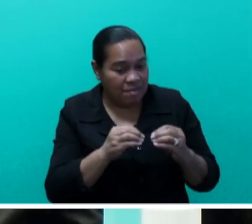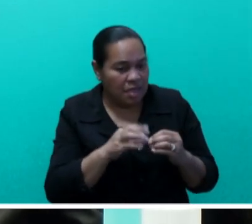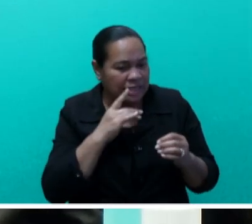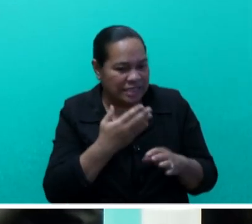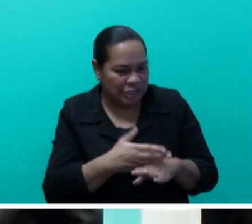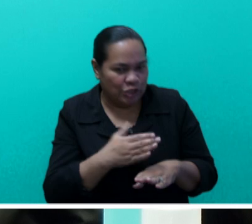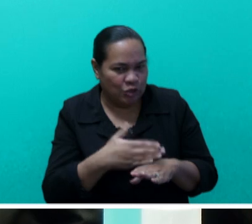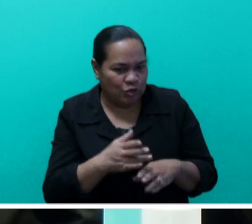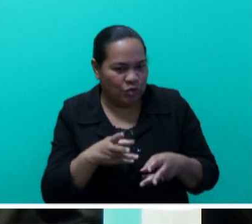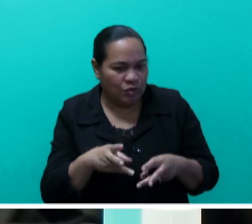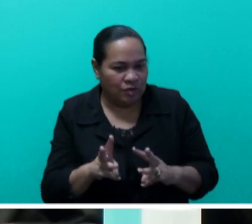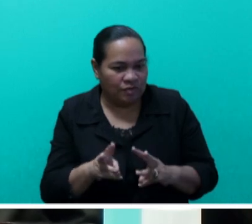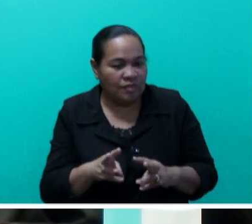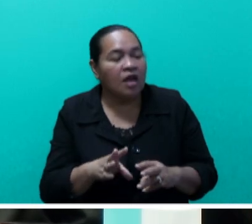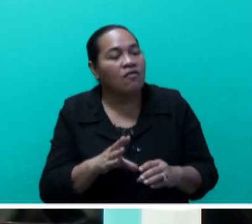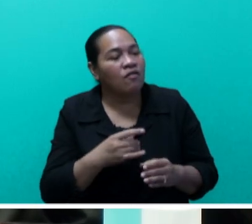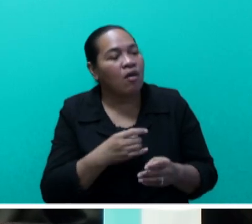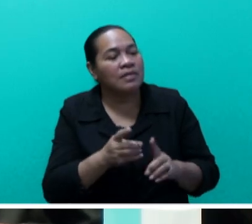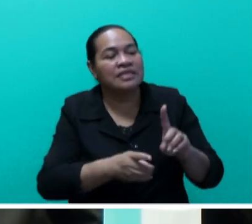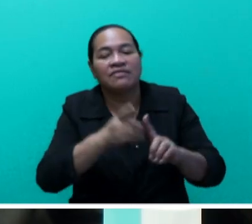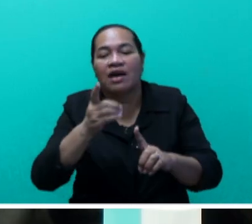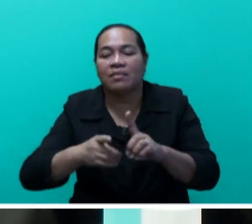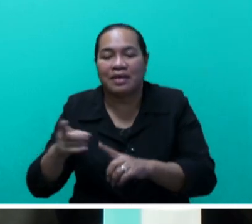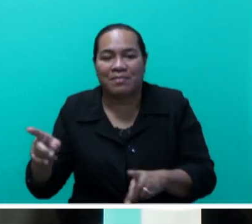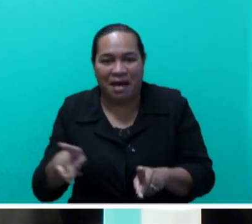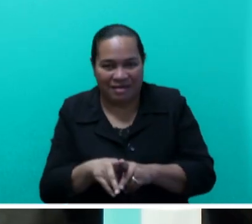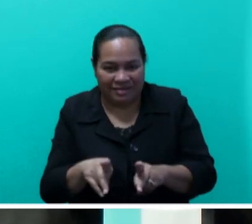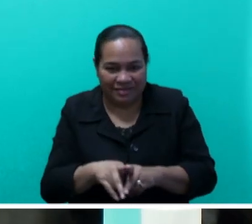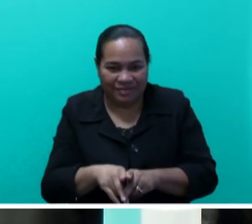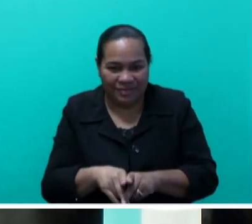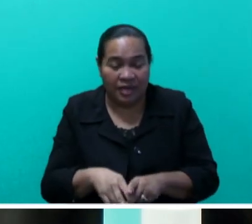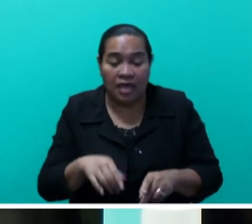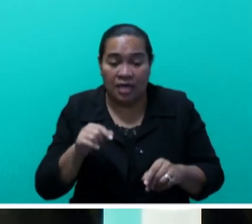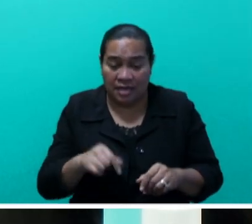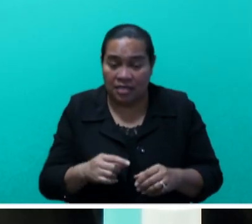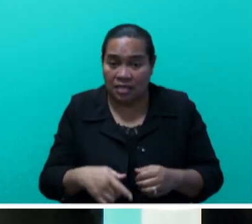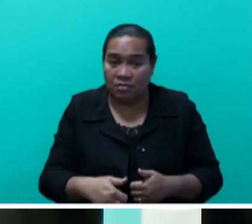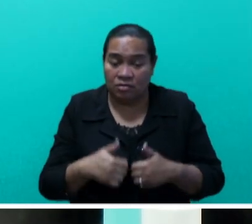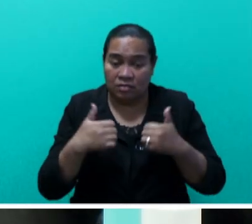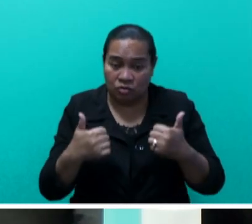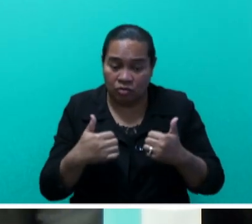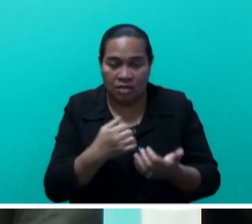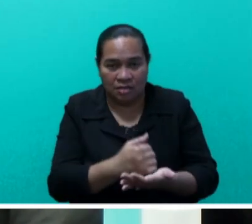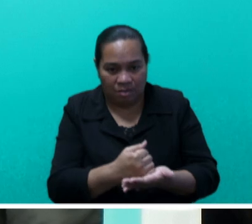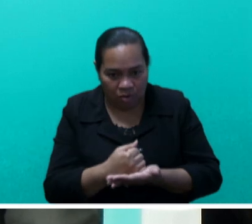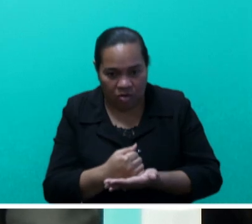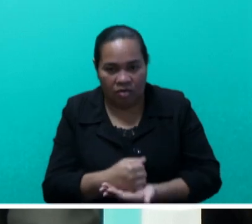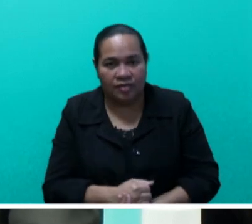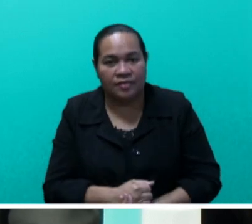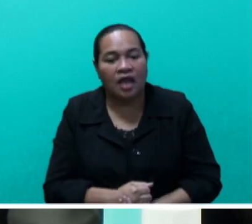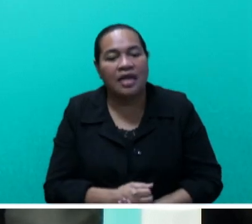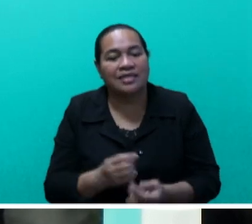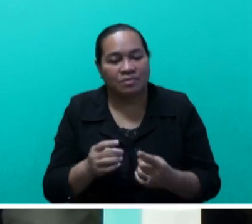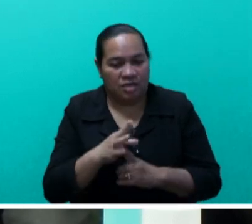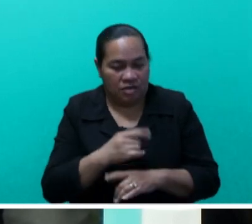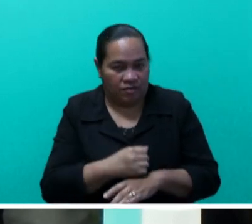accessing finance from development partners. And this has been a great support for government